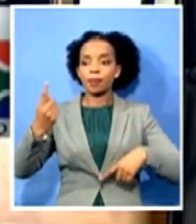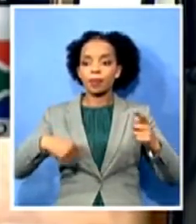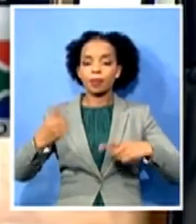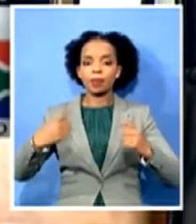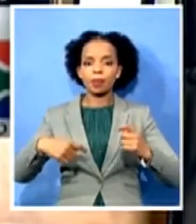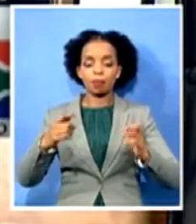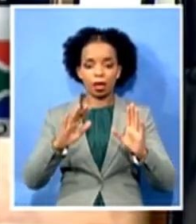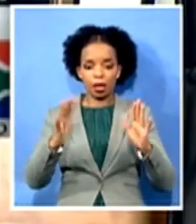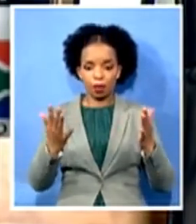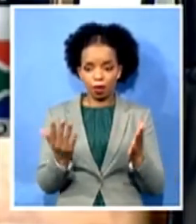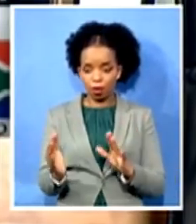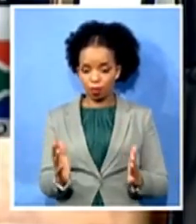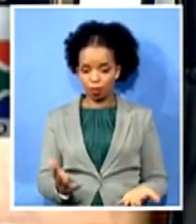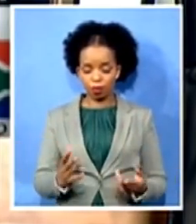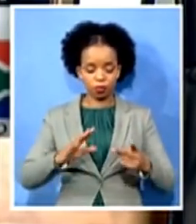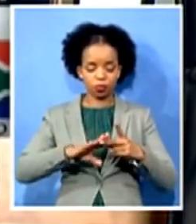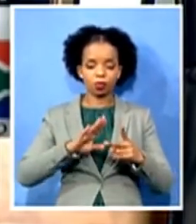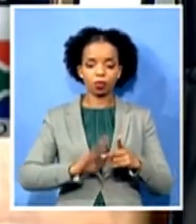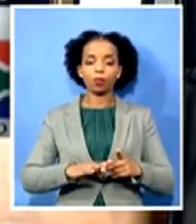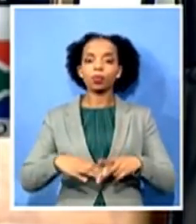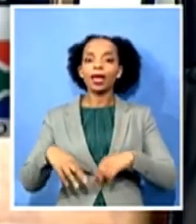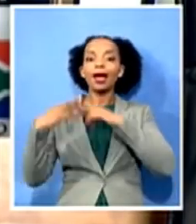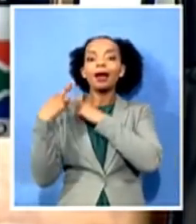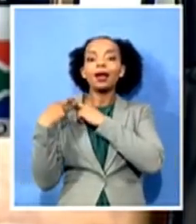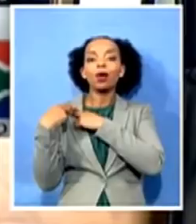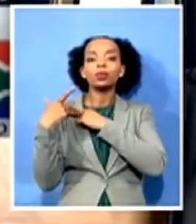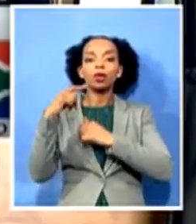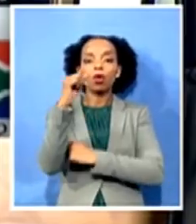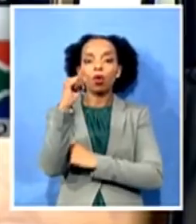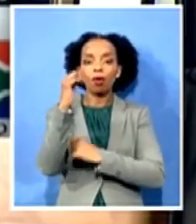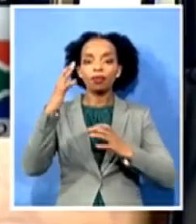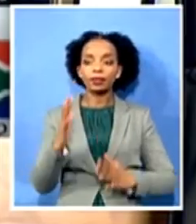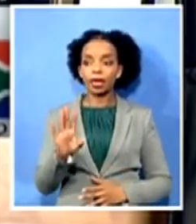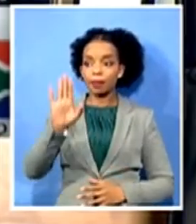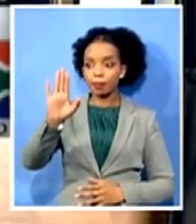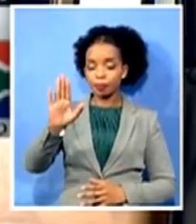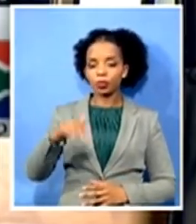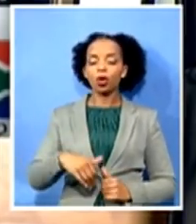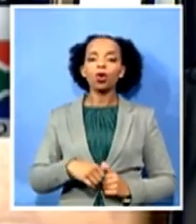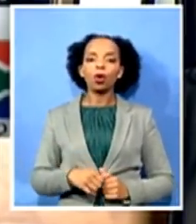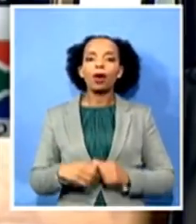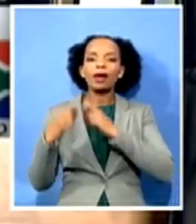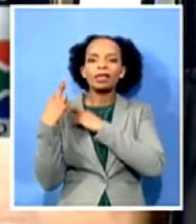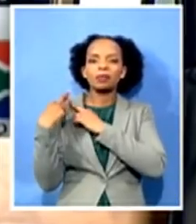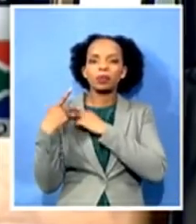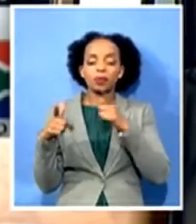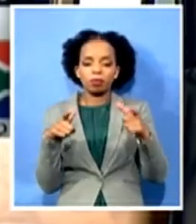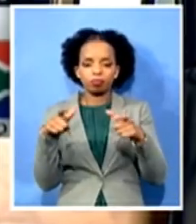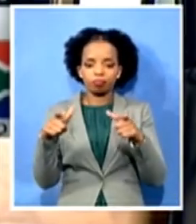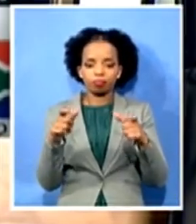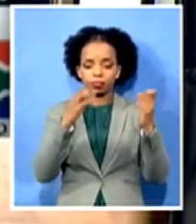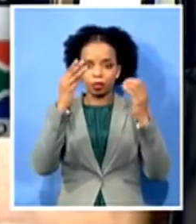will be responsible for the management of the finances of the department in an effective and efficient